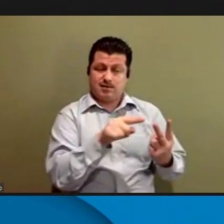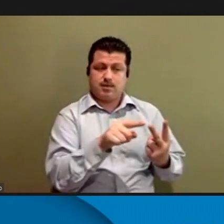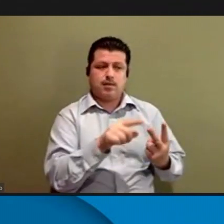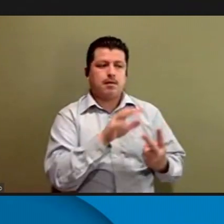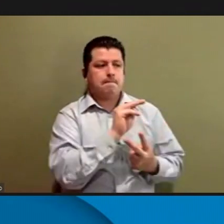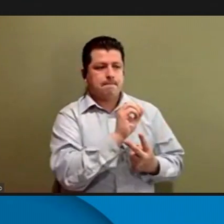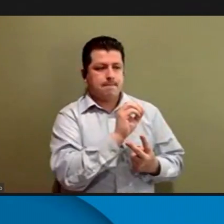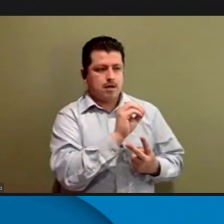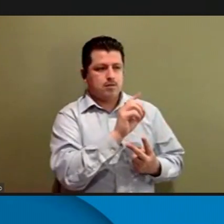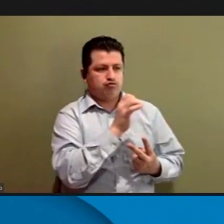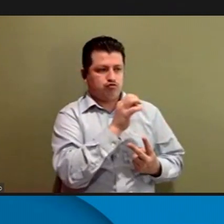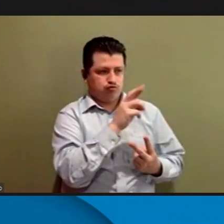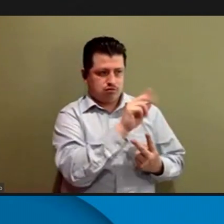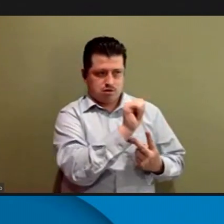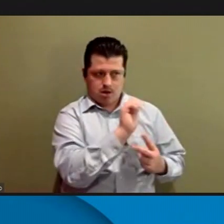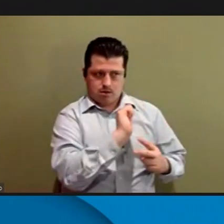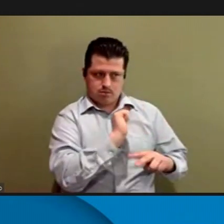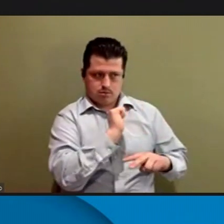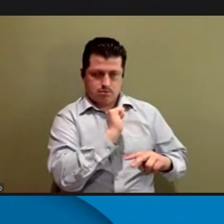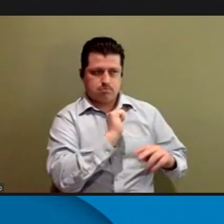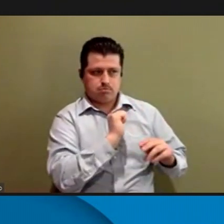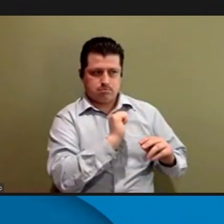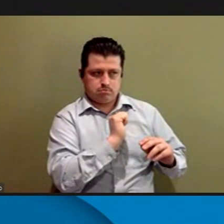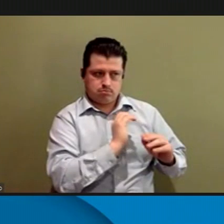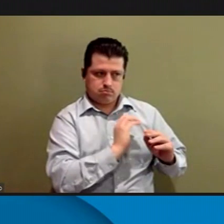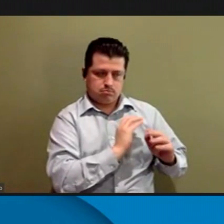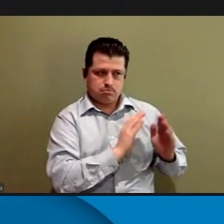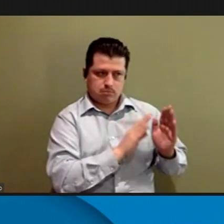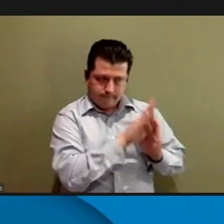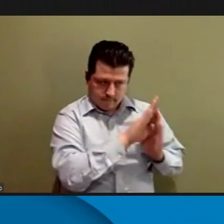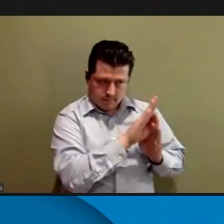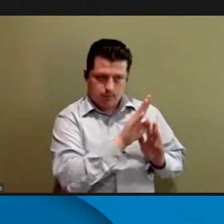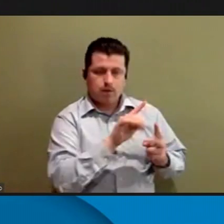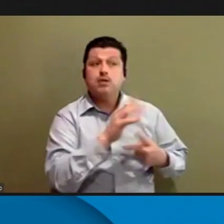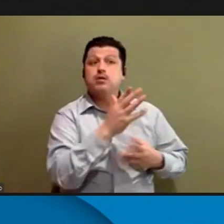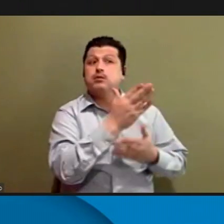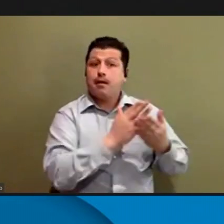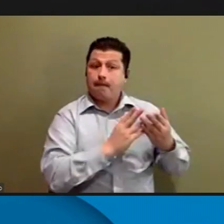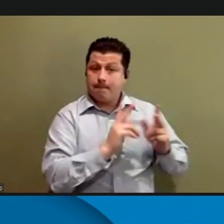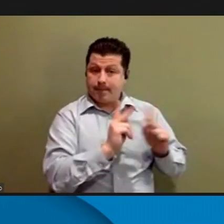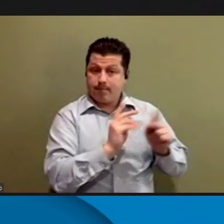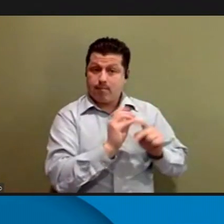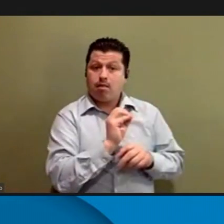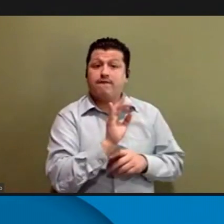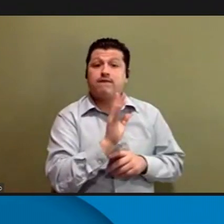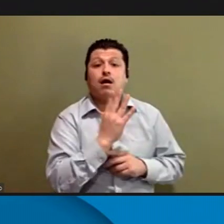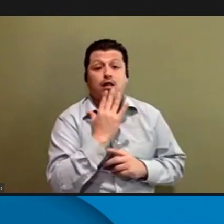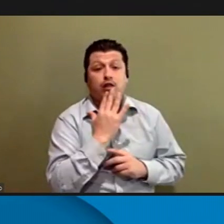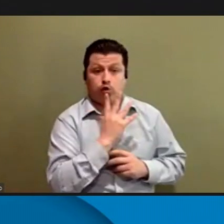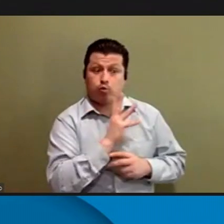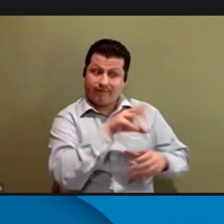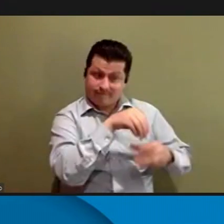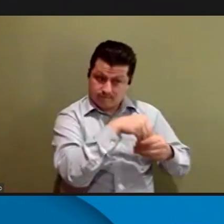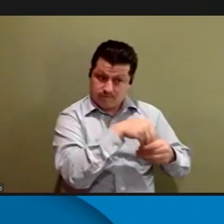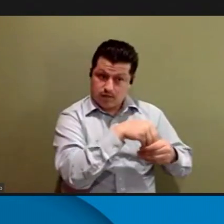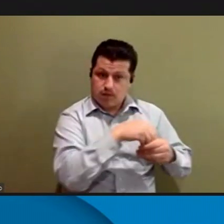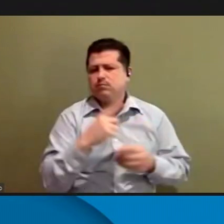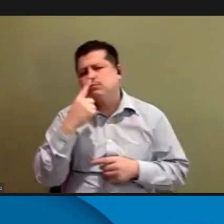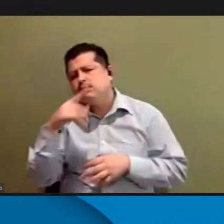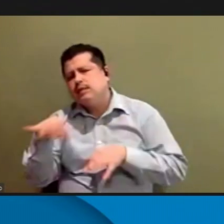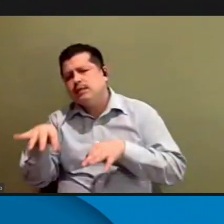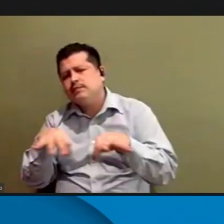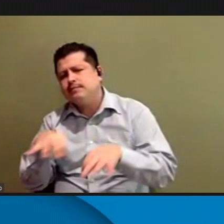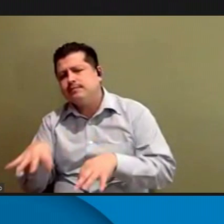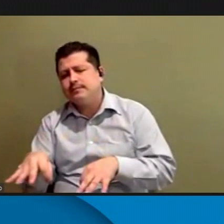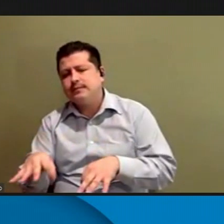Moderna vaccine, there was some people of color at the table. Can you kind of explain that? Just so people who